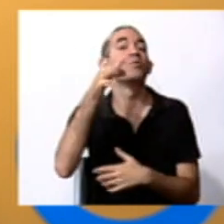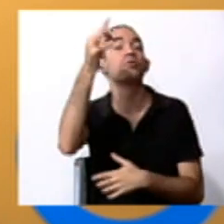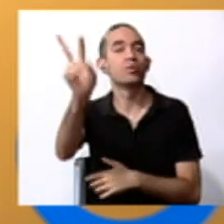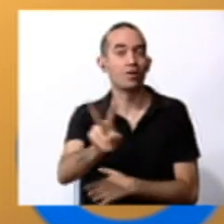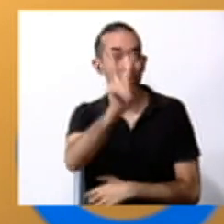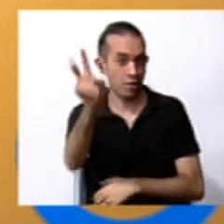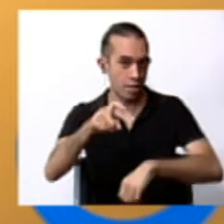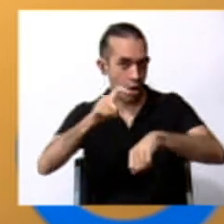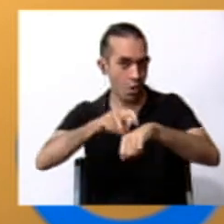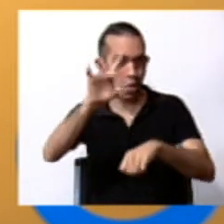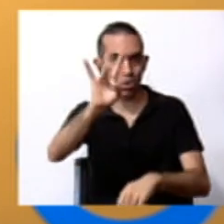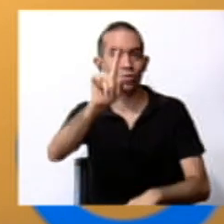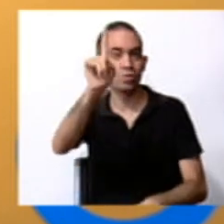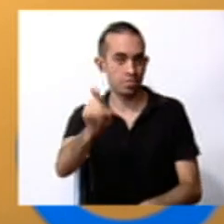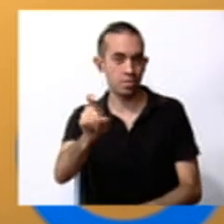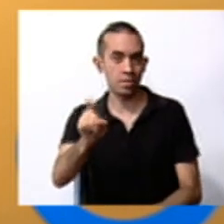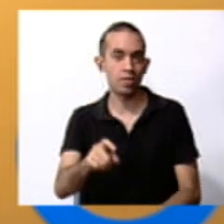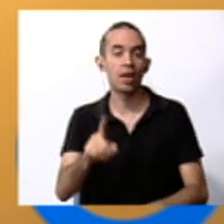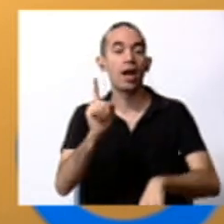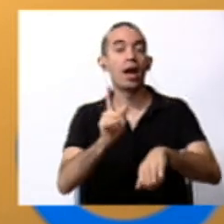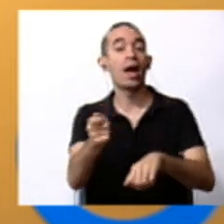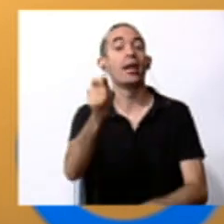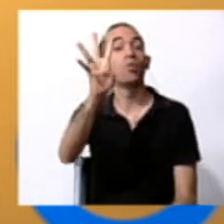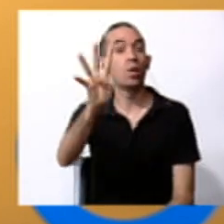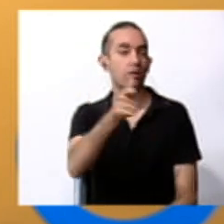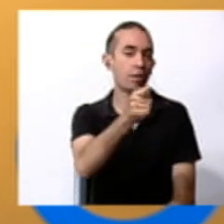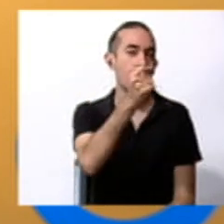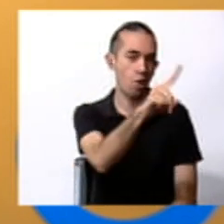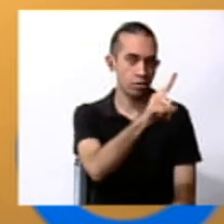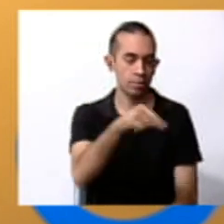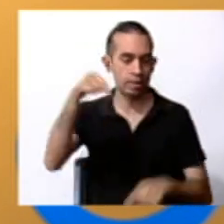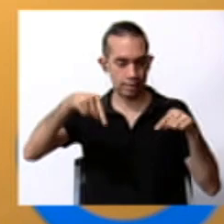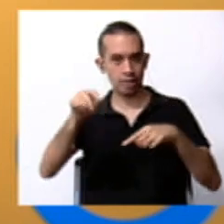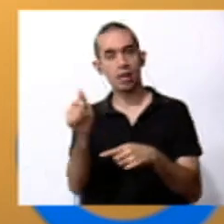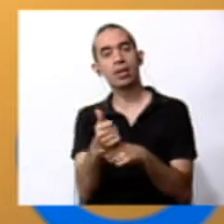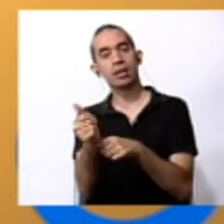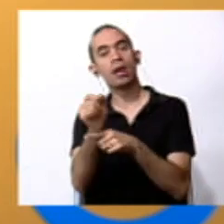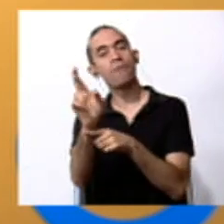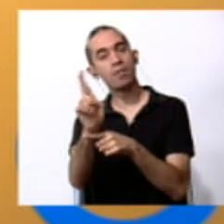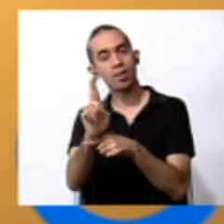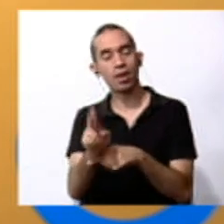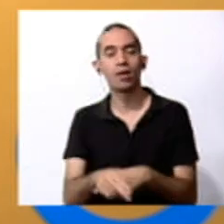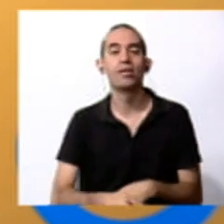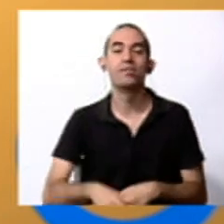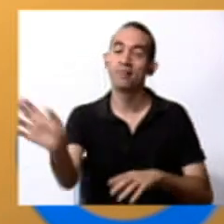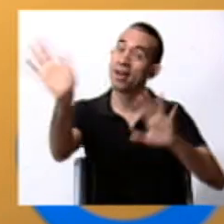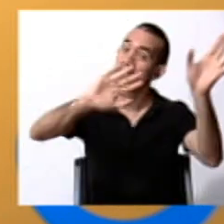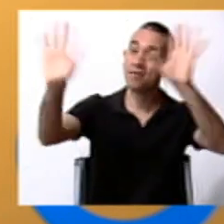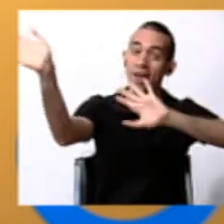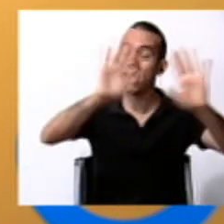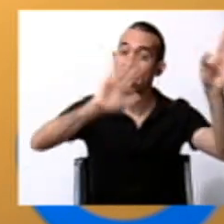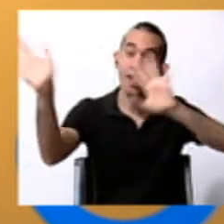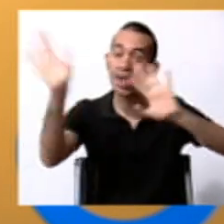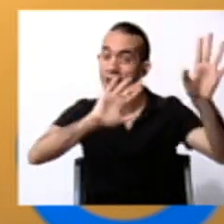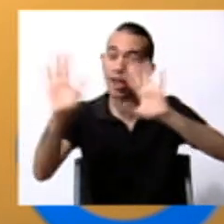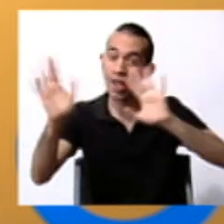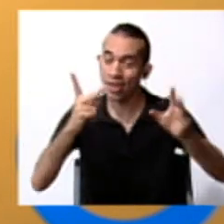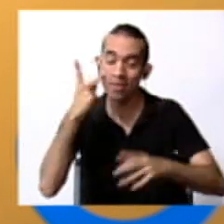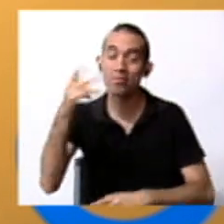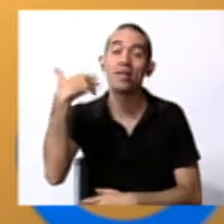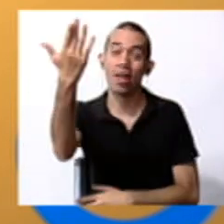Friday at 8:30, Channel 4 and 11, here at Repertel. Bye-bye, butterfly. See you